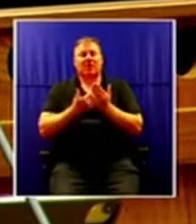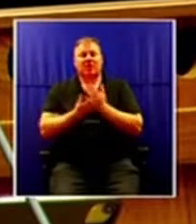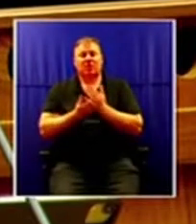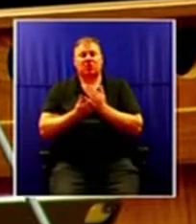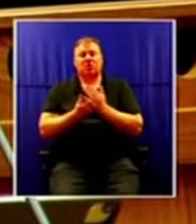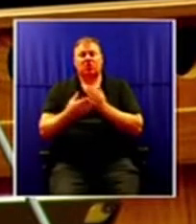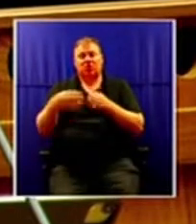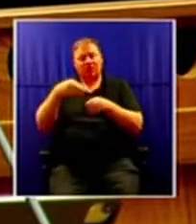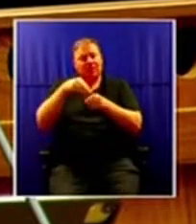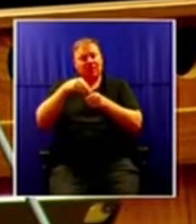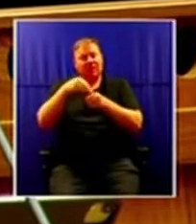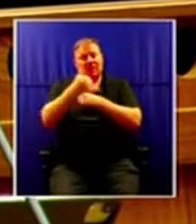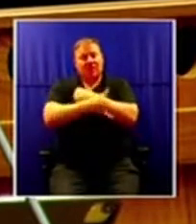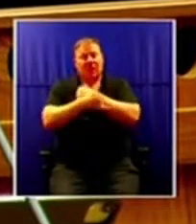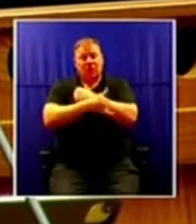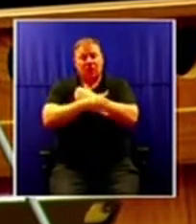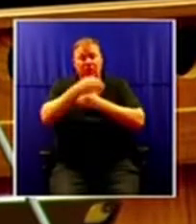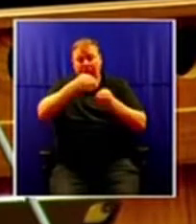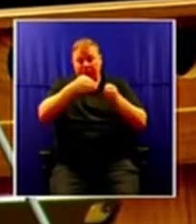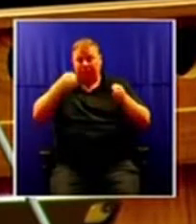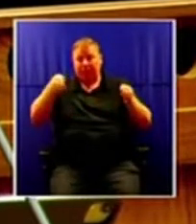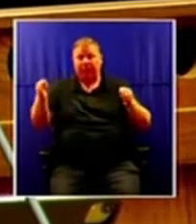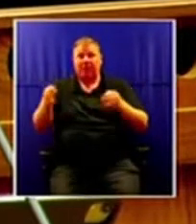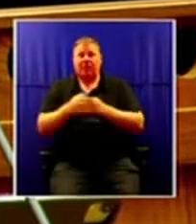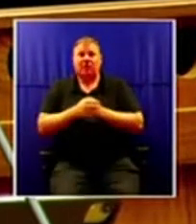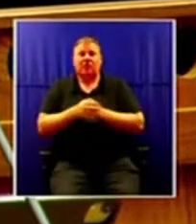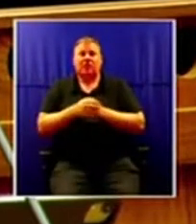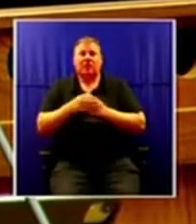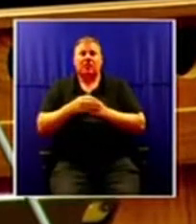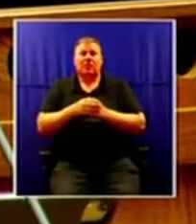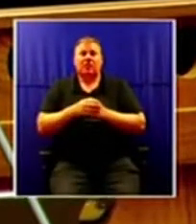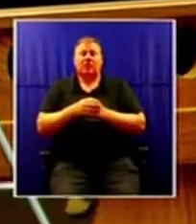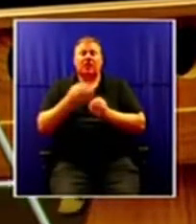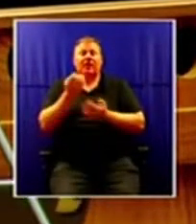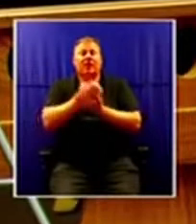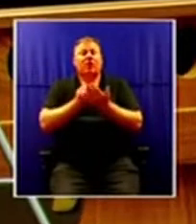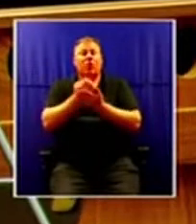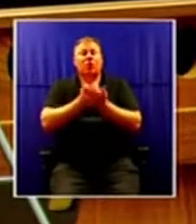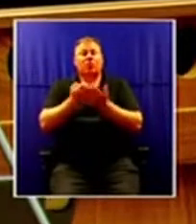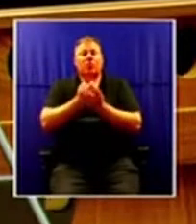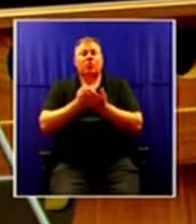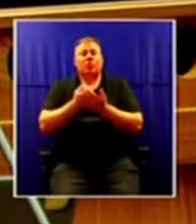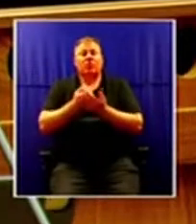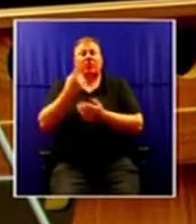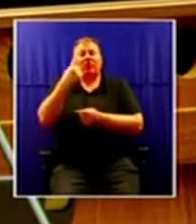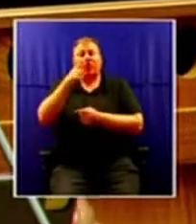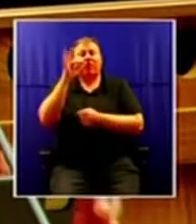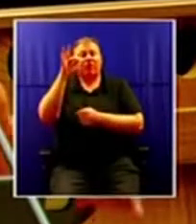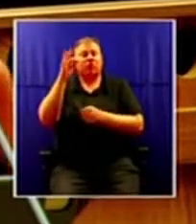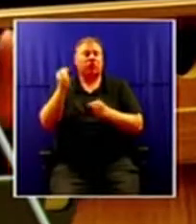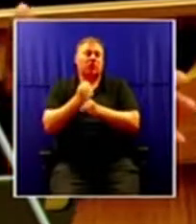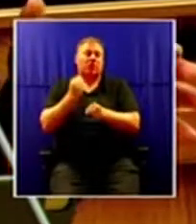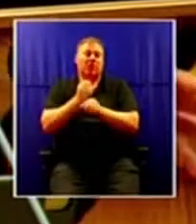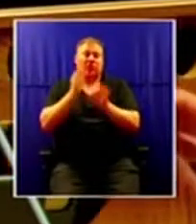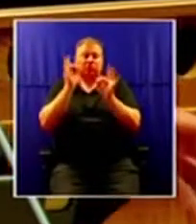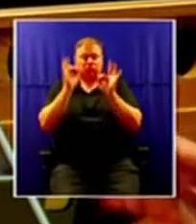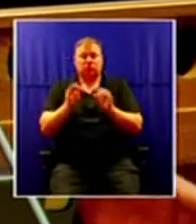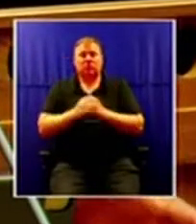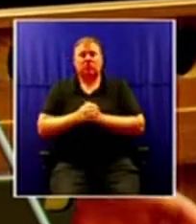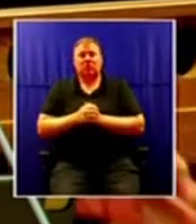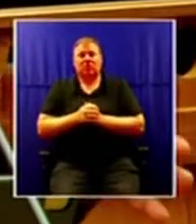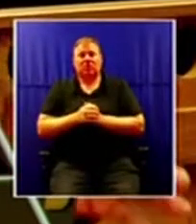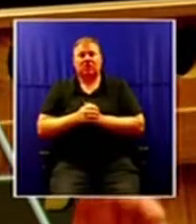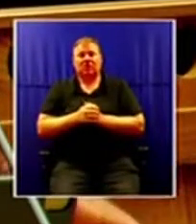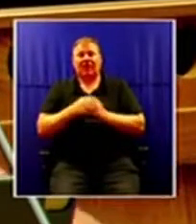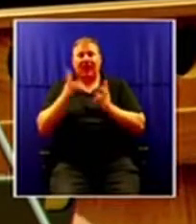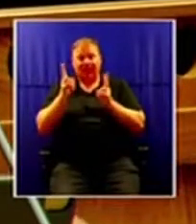our country to build a new economy of the future. And this stands in our good